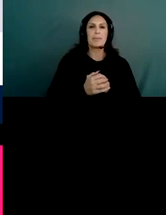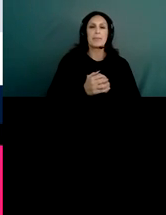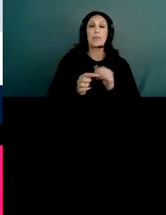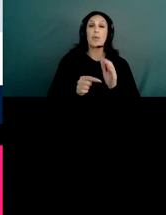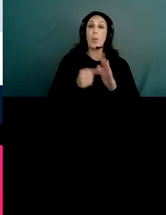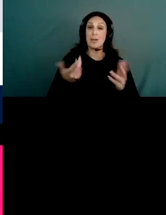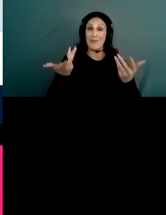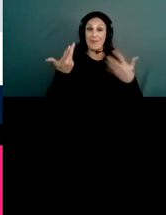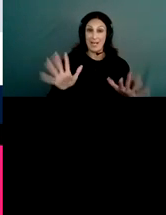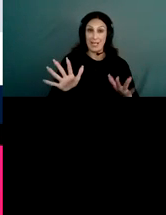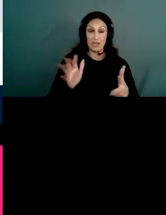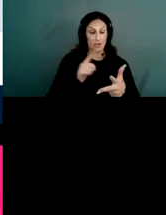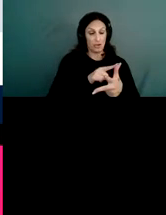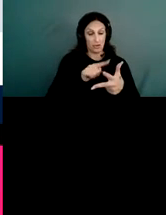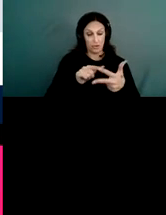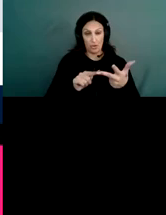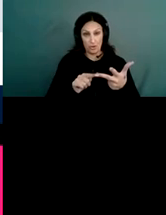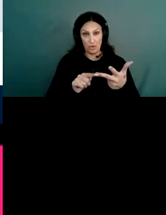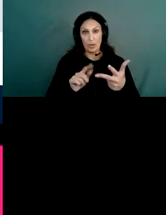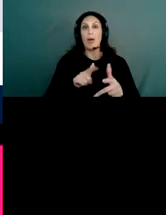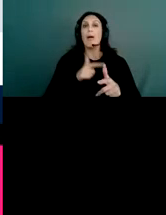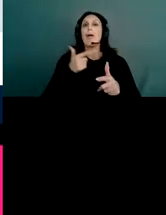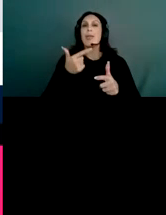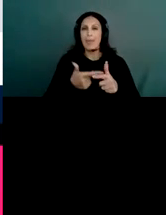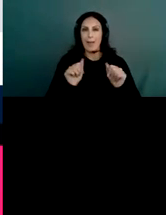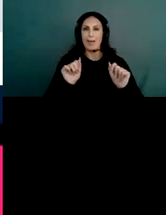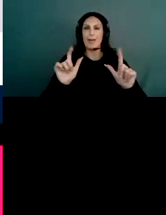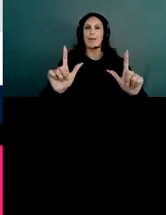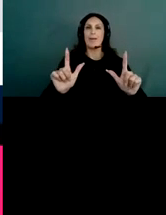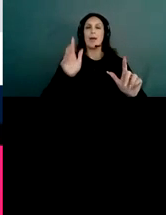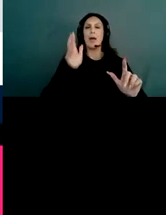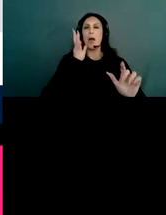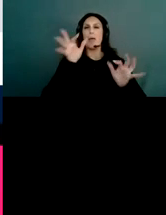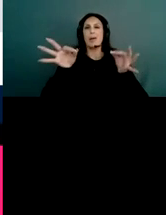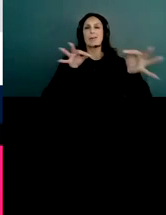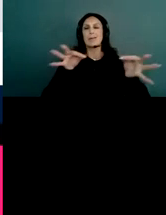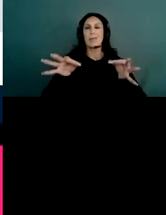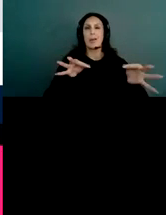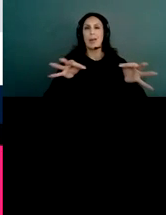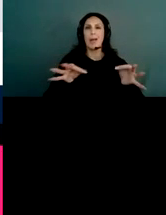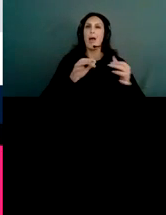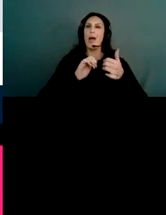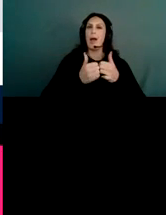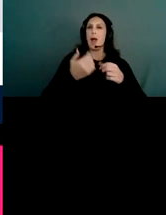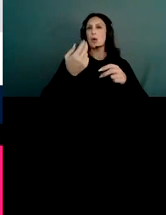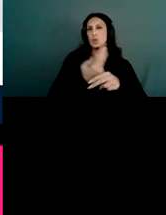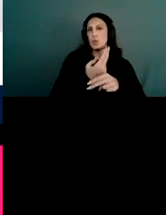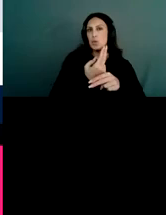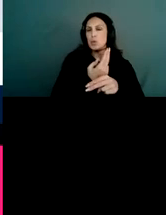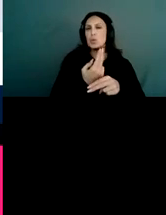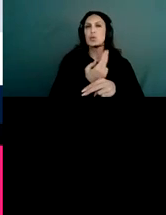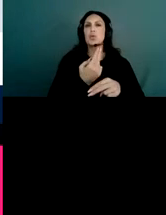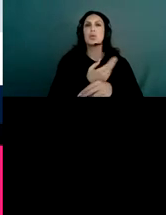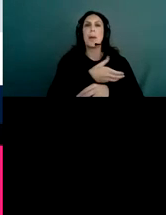complete, students will see a short onboarding video that will explain how to use PowerUp, including choosing activities, using